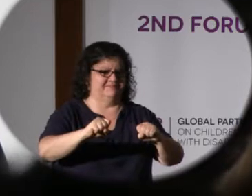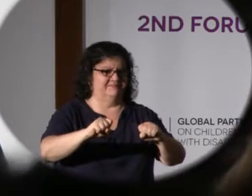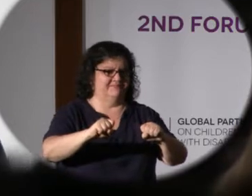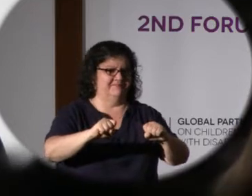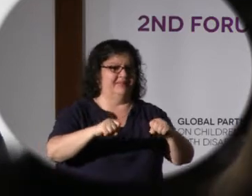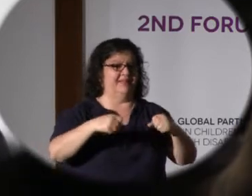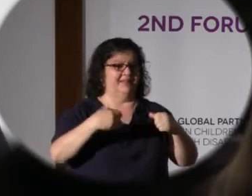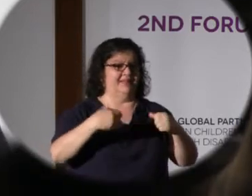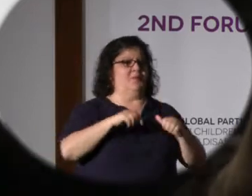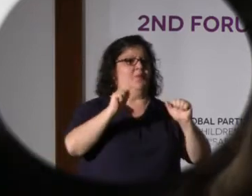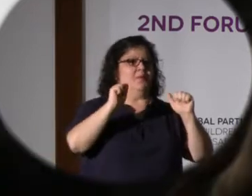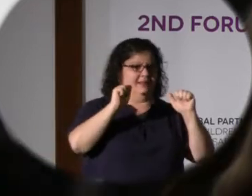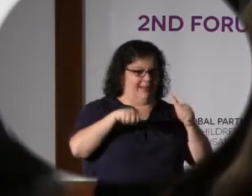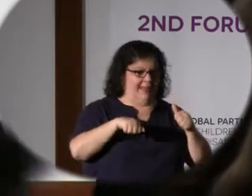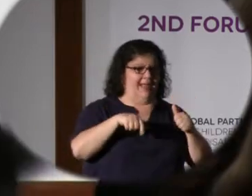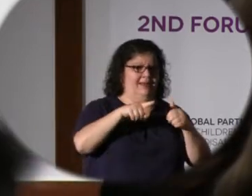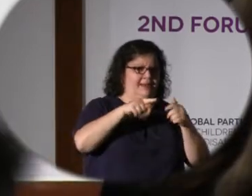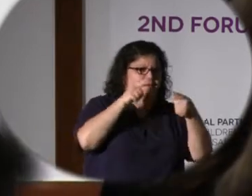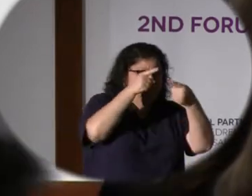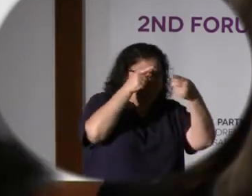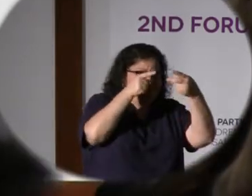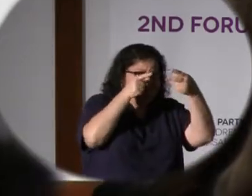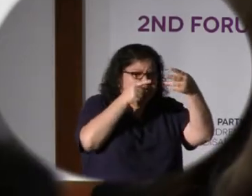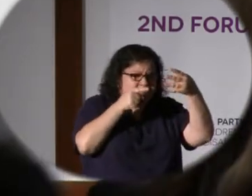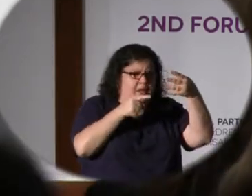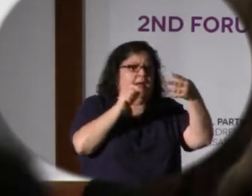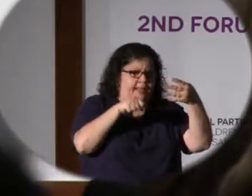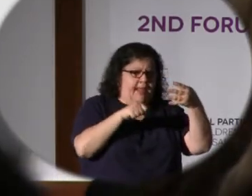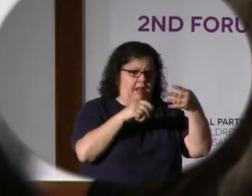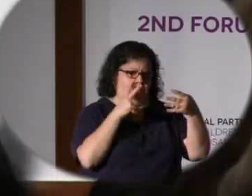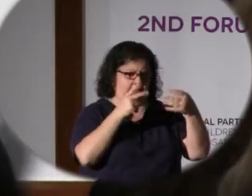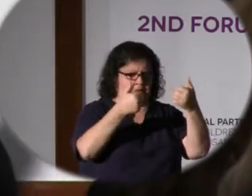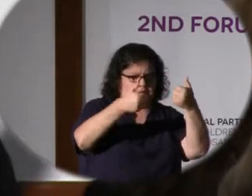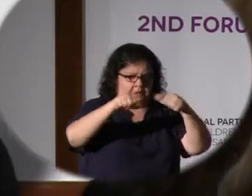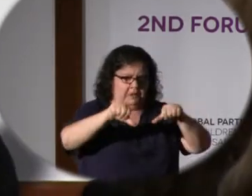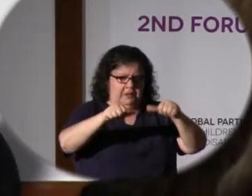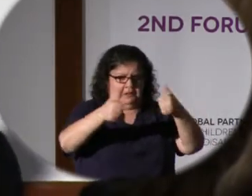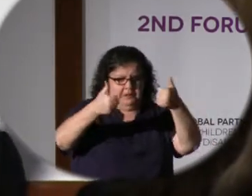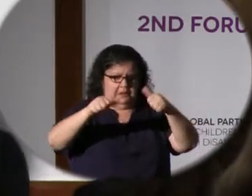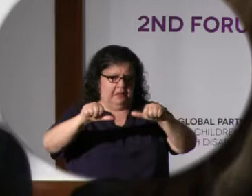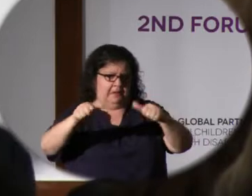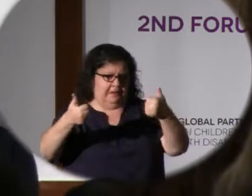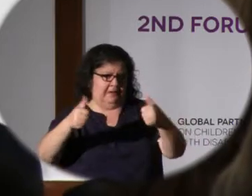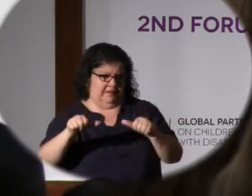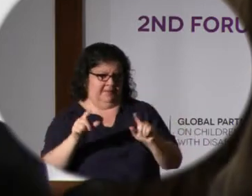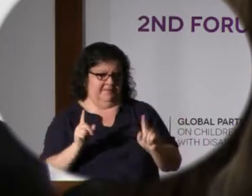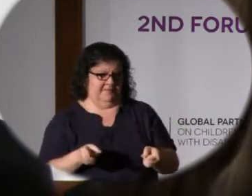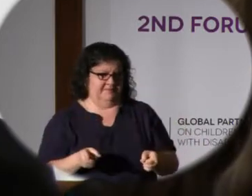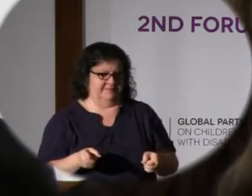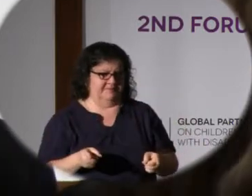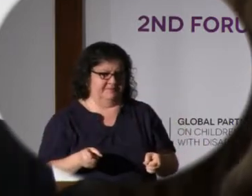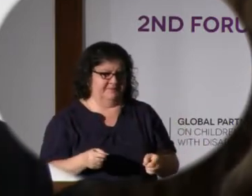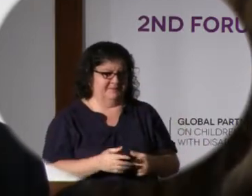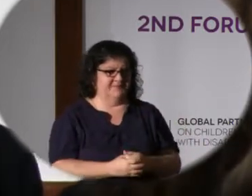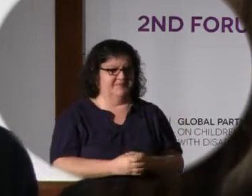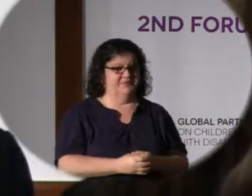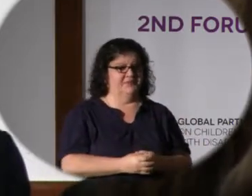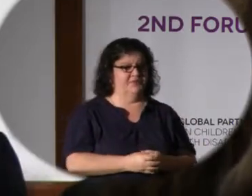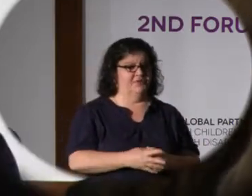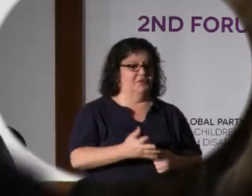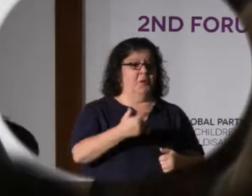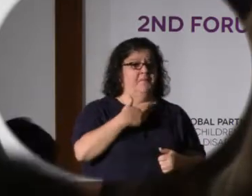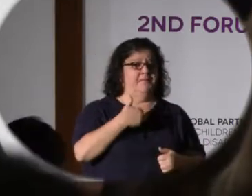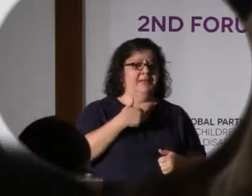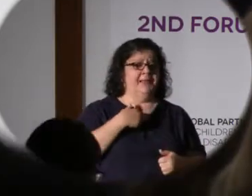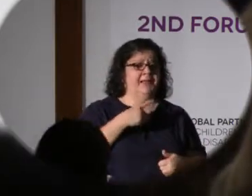for me, it's very, very easy to say that participation is a must, because I started my societal and